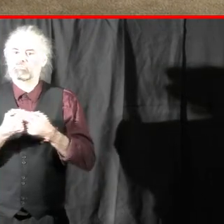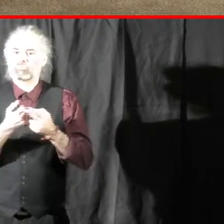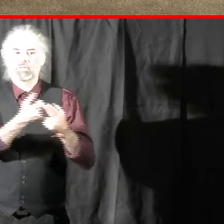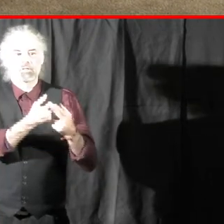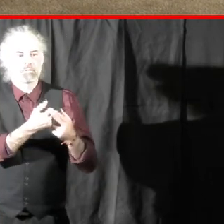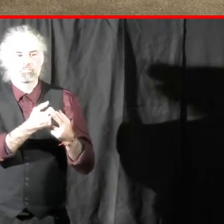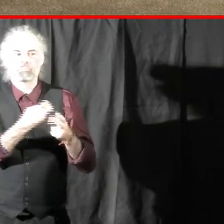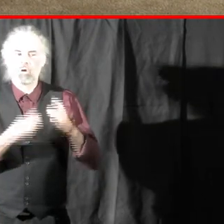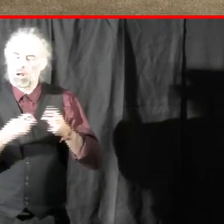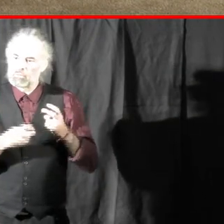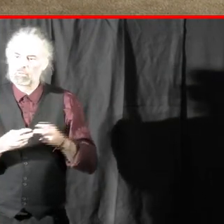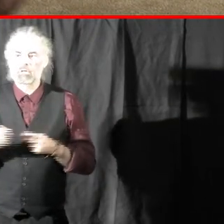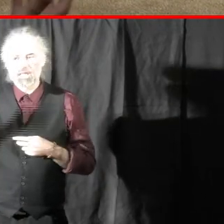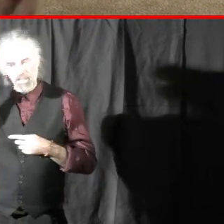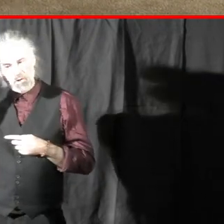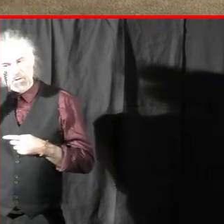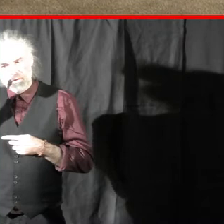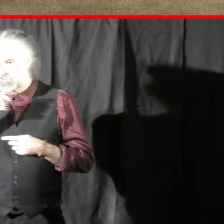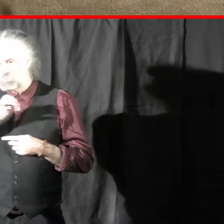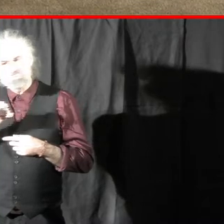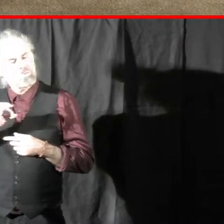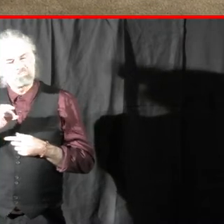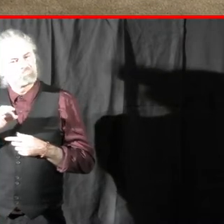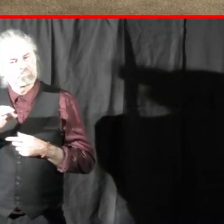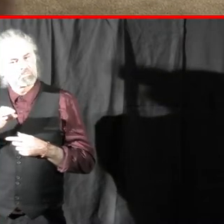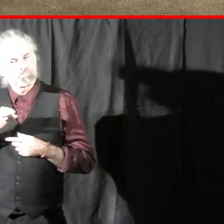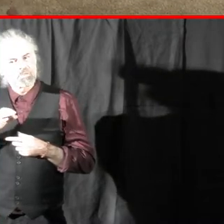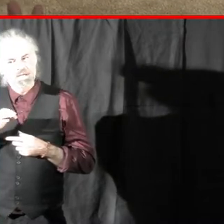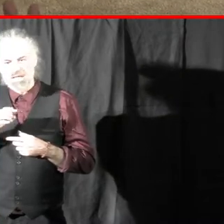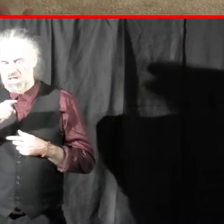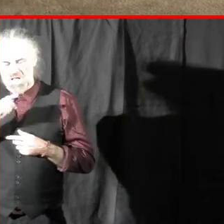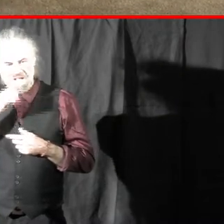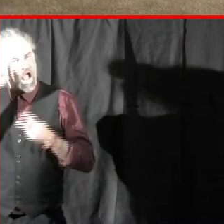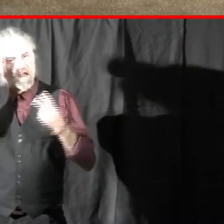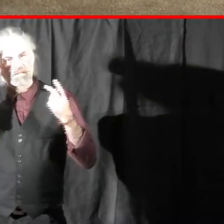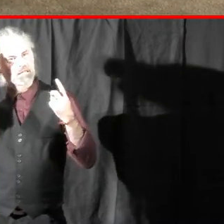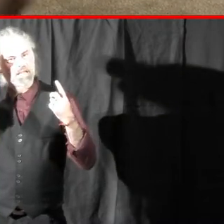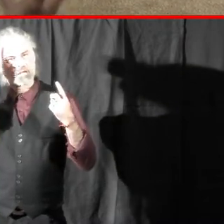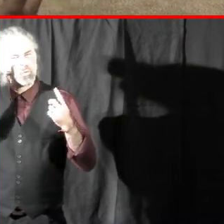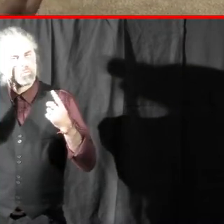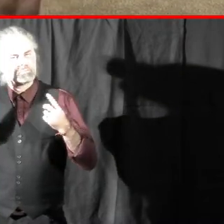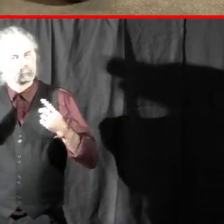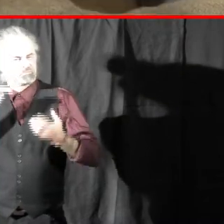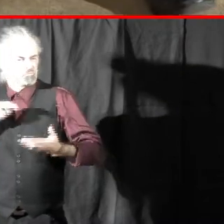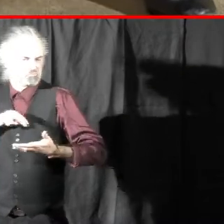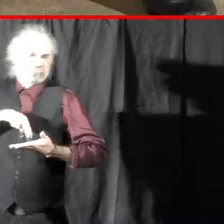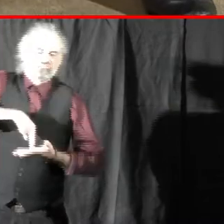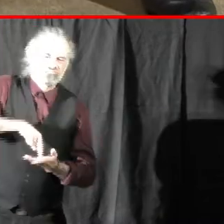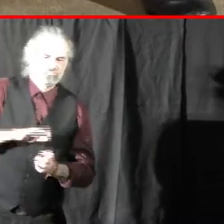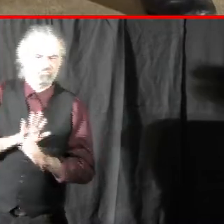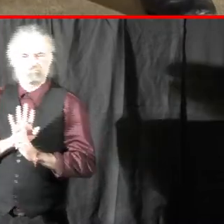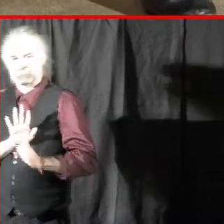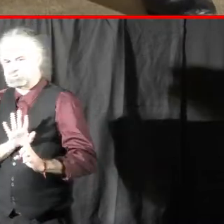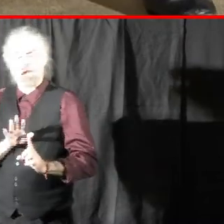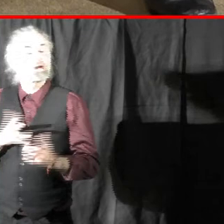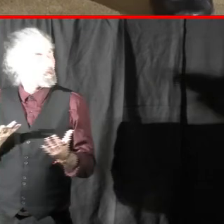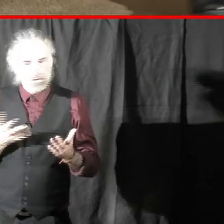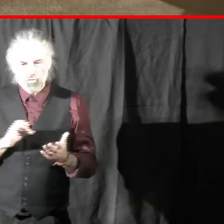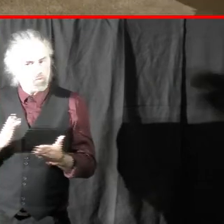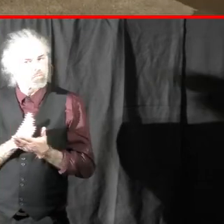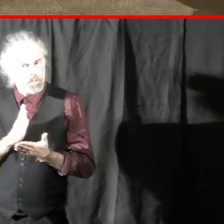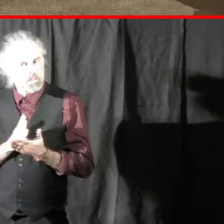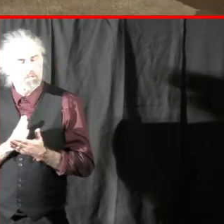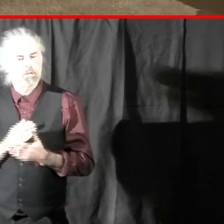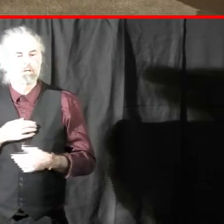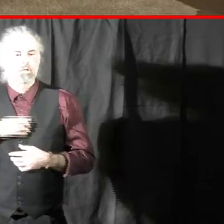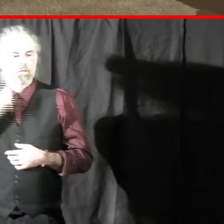Lisa Jo says that not necessarily wouldn't be able to make a rational call and step up and call it out. Mm. And Lisa Jo also